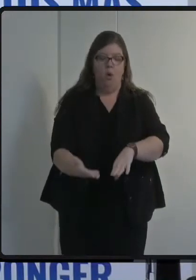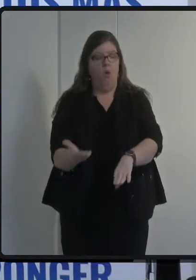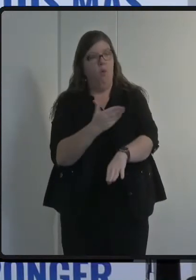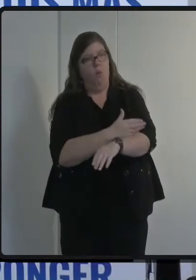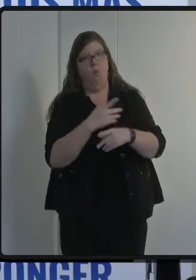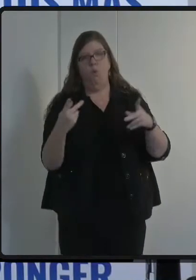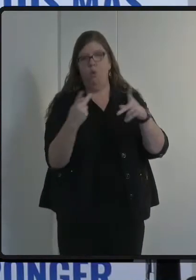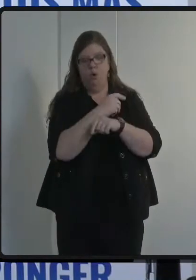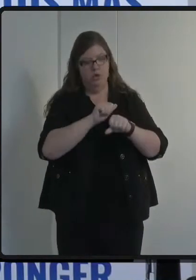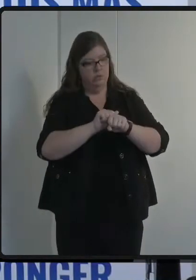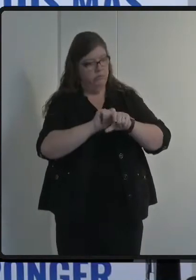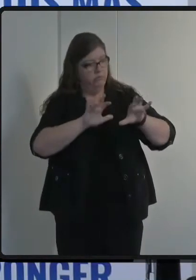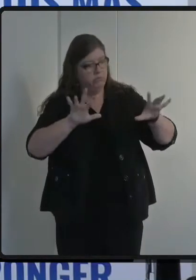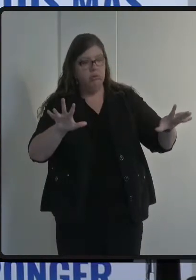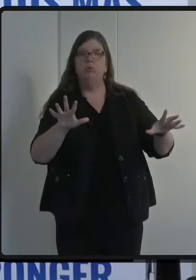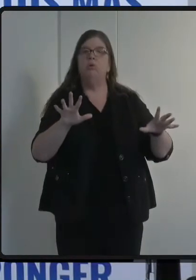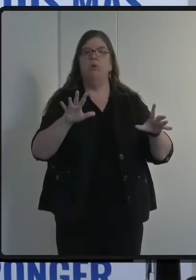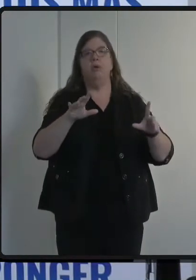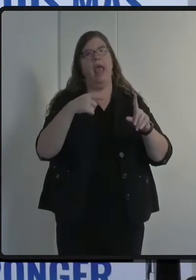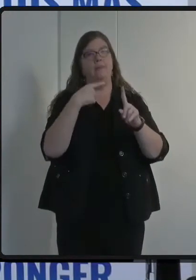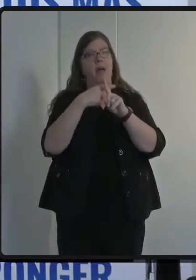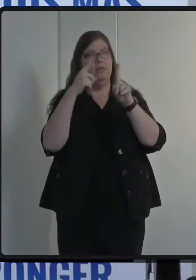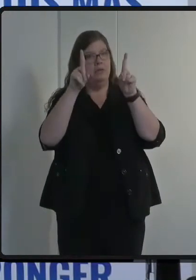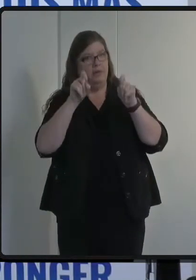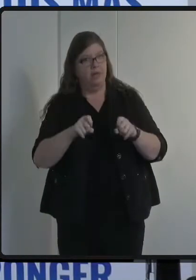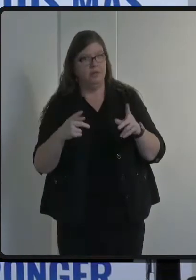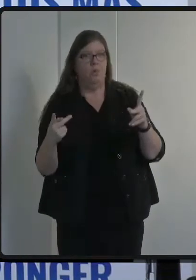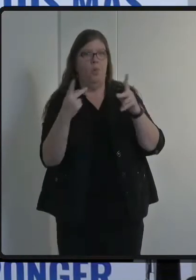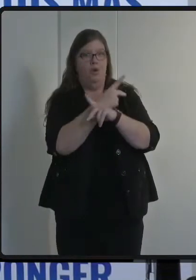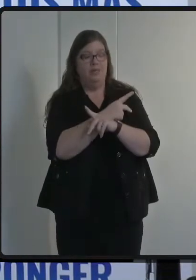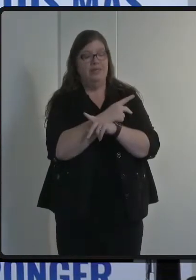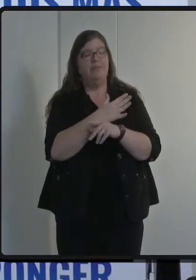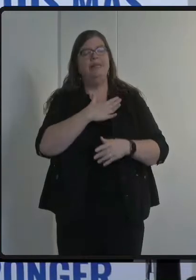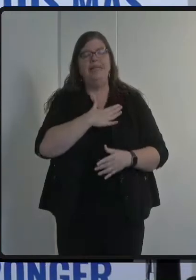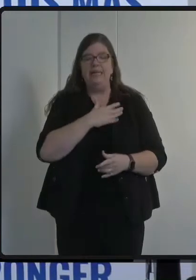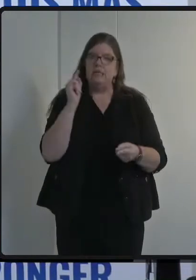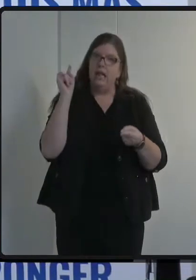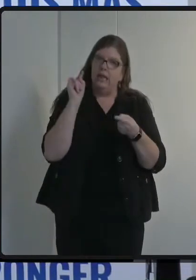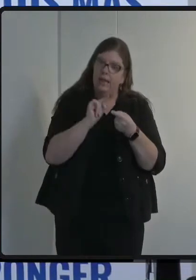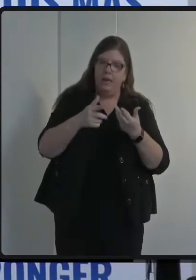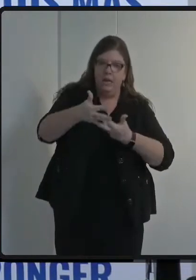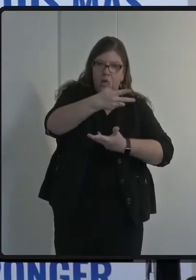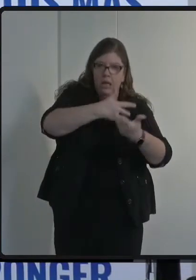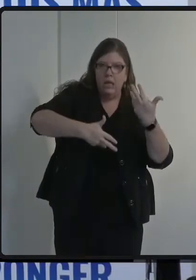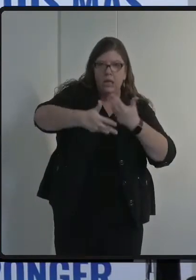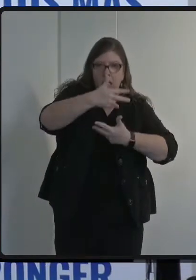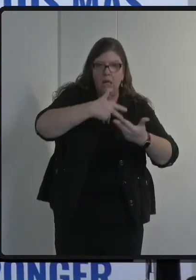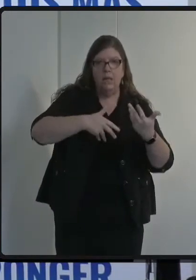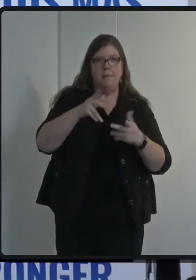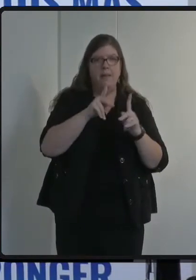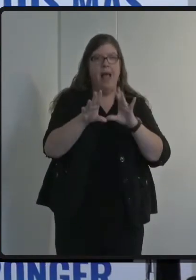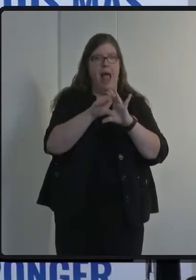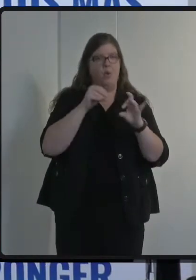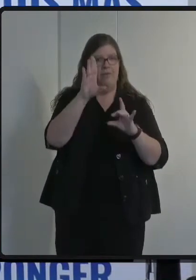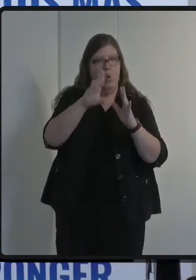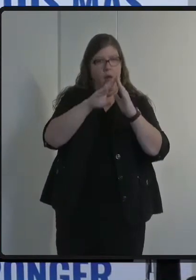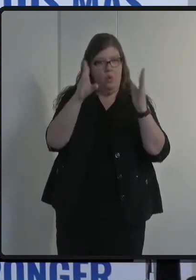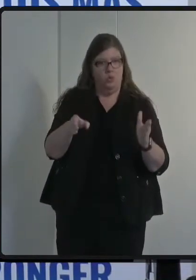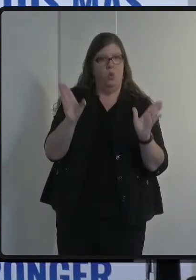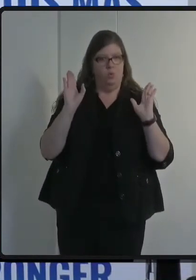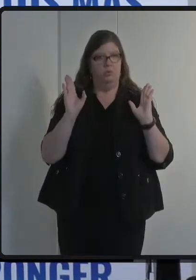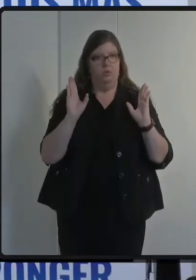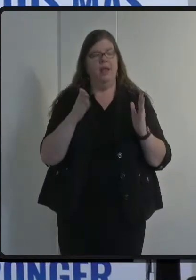case rates and positivity. So please limit mixing with those outside your household. Thank you for